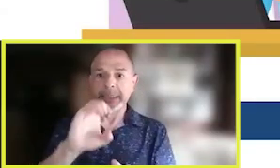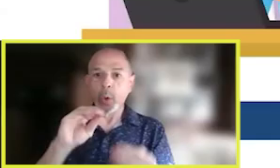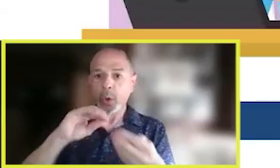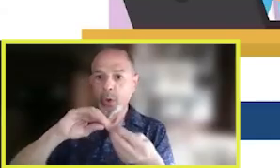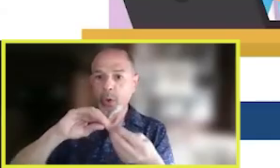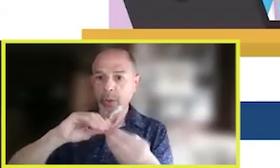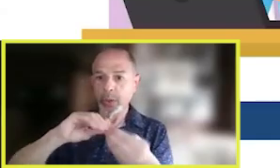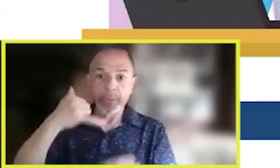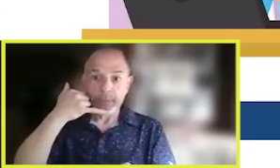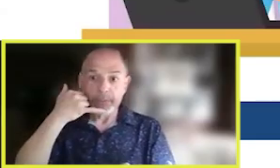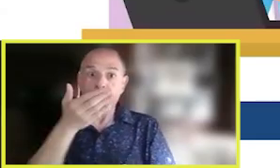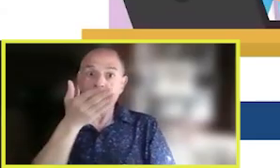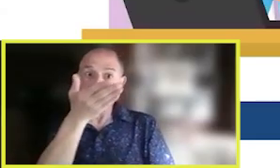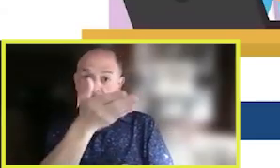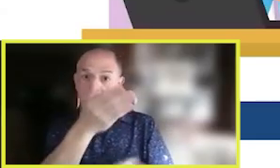number is